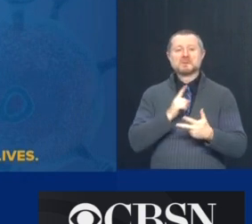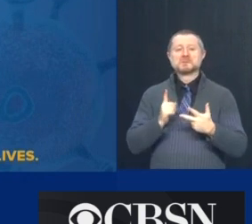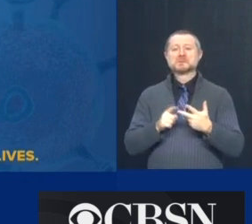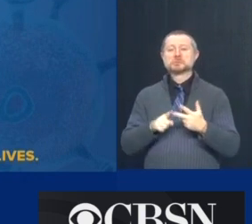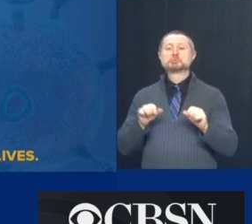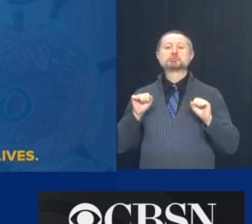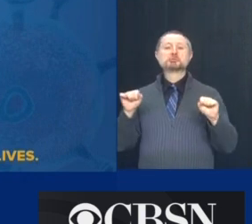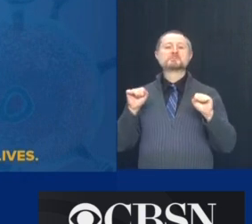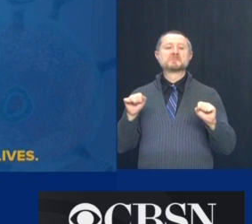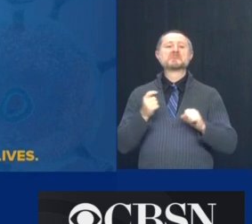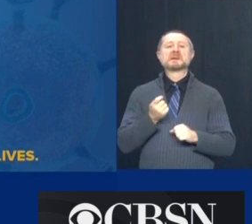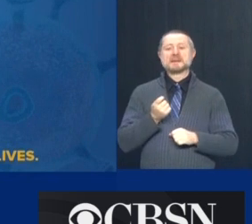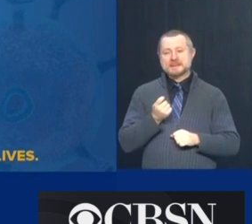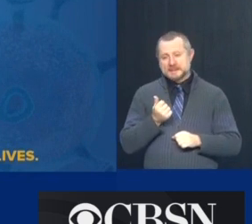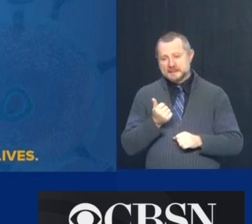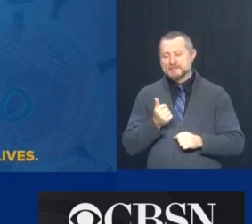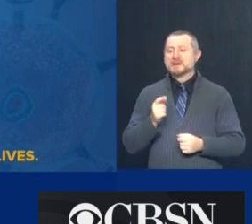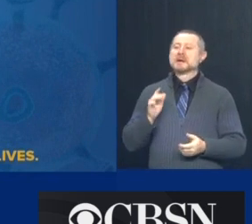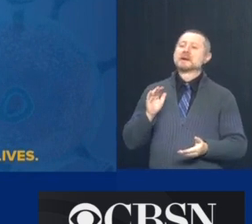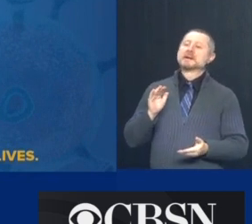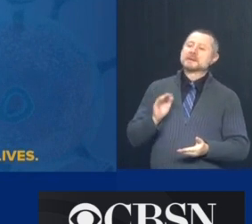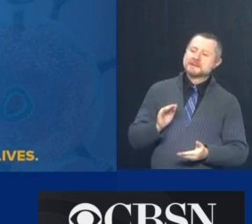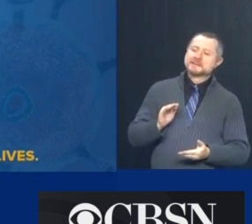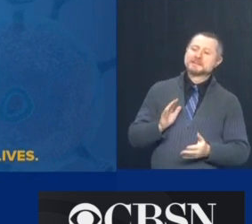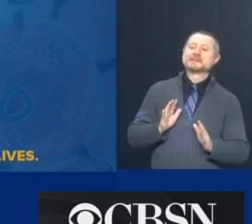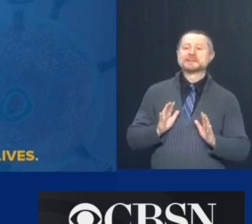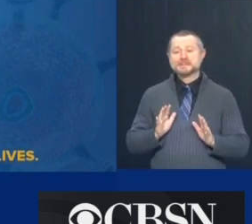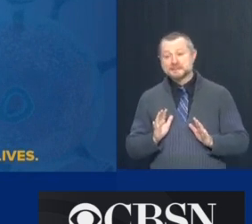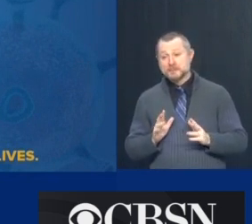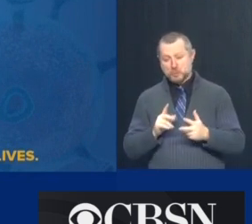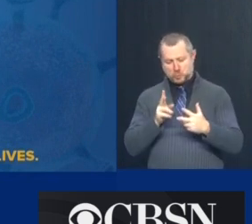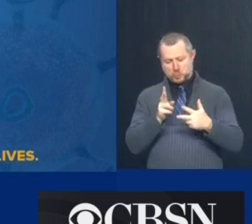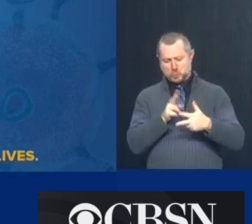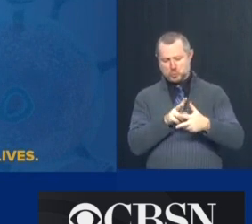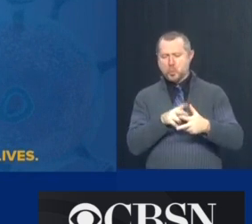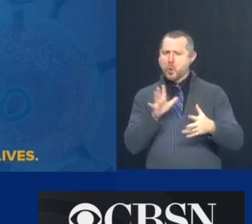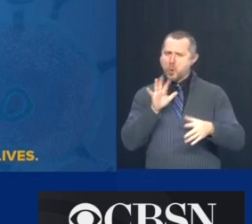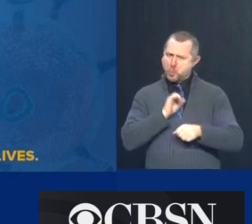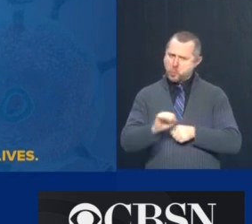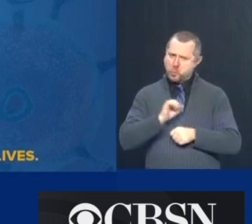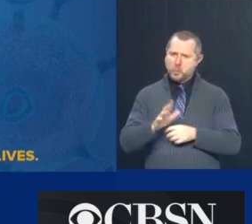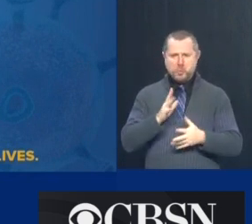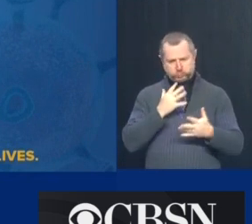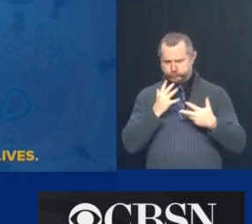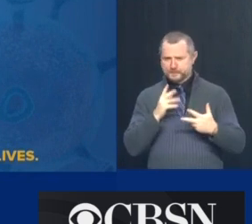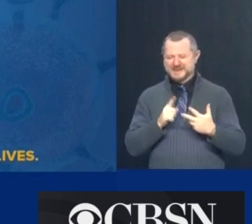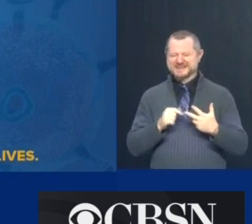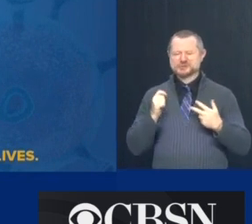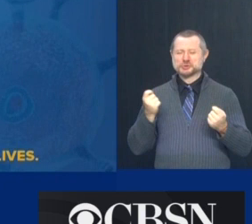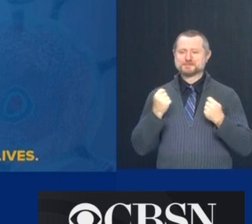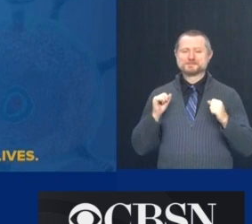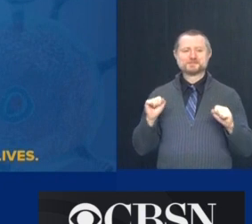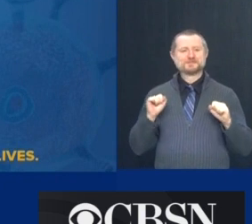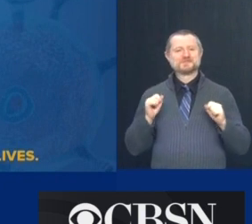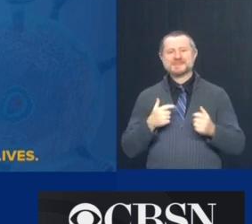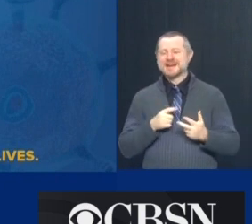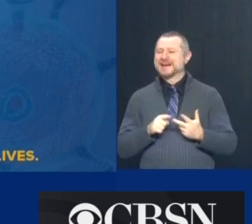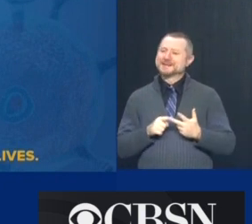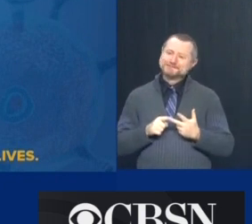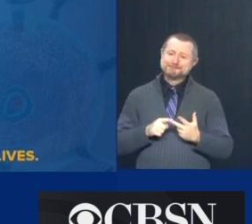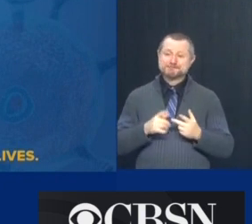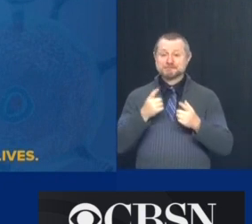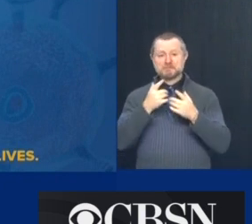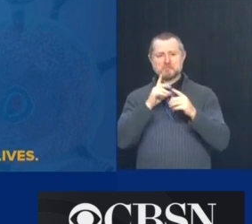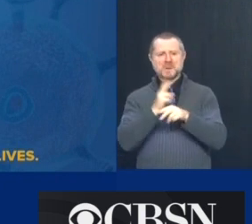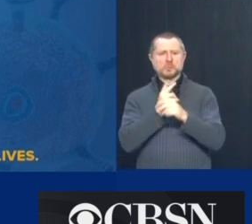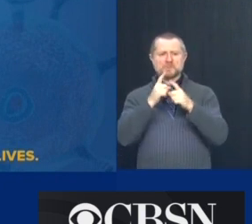of a reduced spread, not as dramatic as bars and restaurants or personal services. Mask wearing, great.